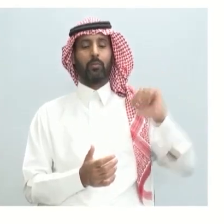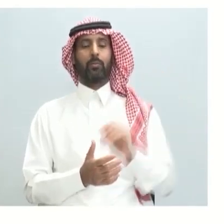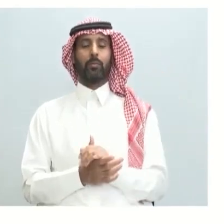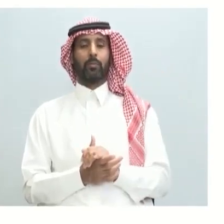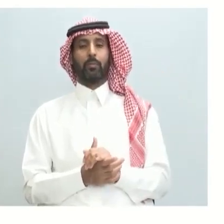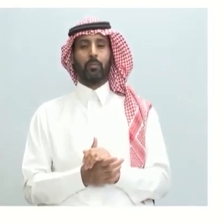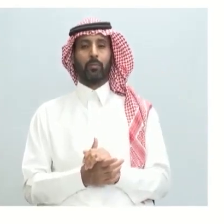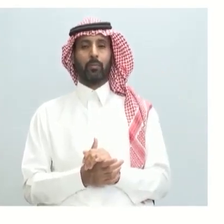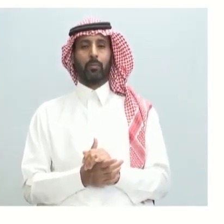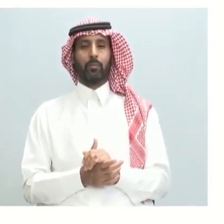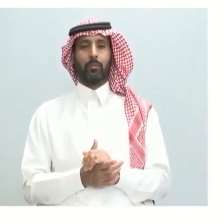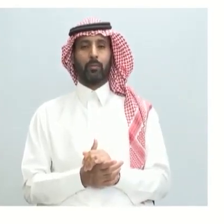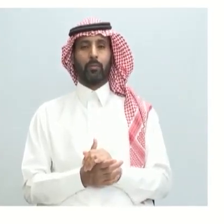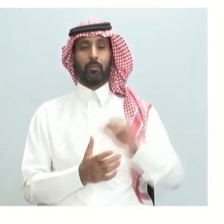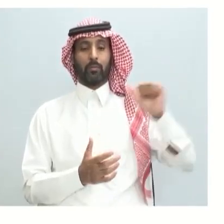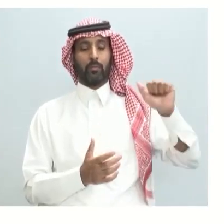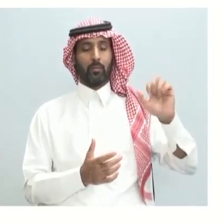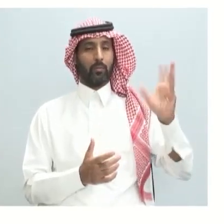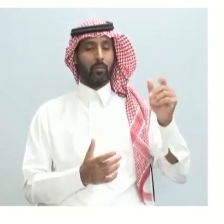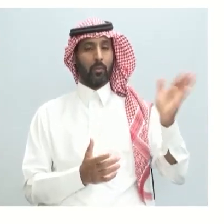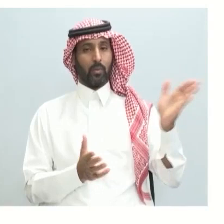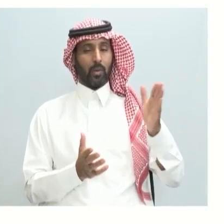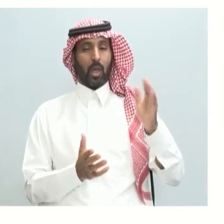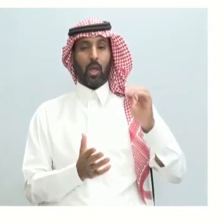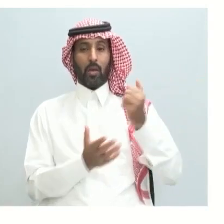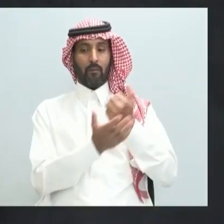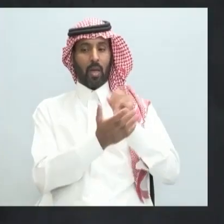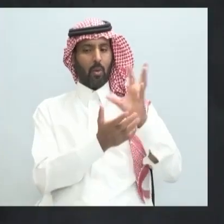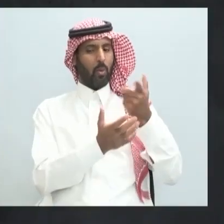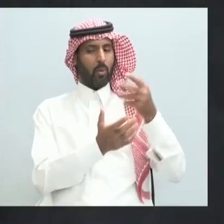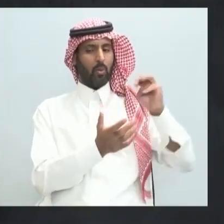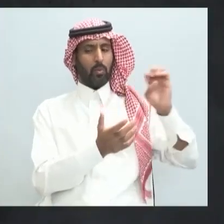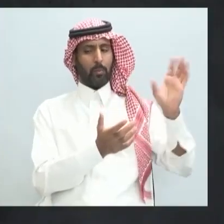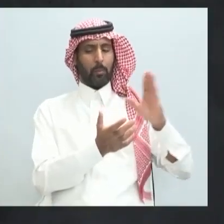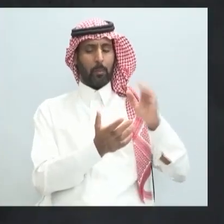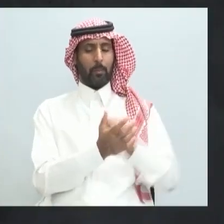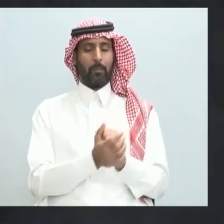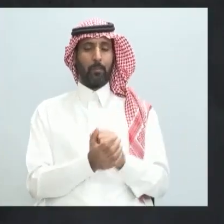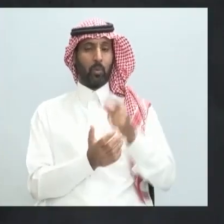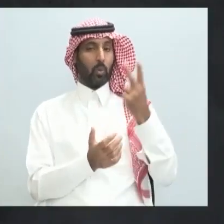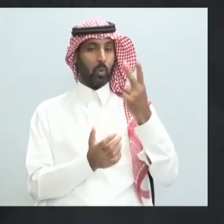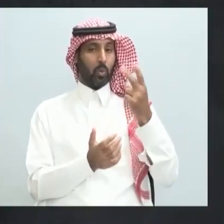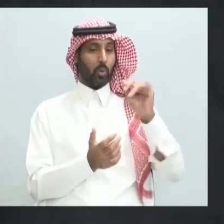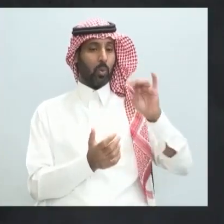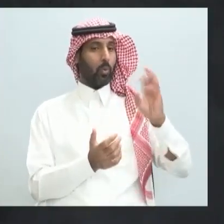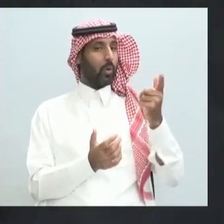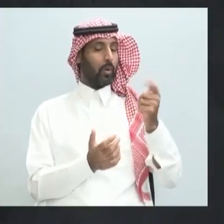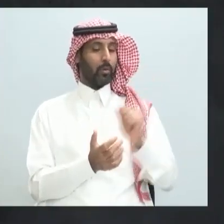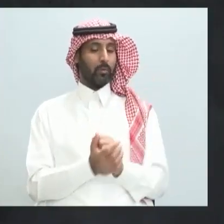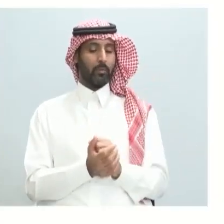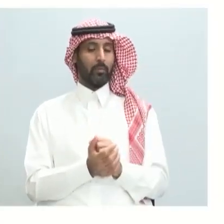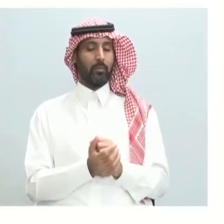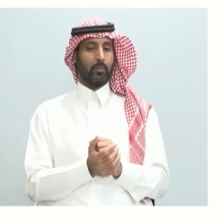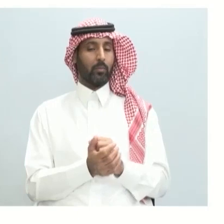M, then you see S, P, and at the ending you see two letters R and E. Can you